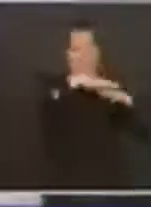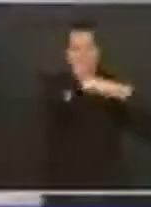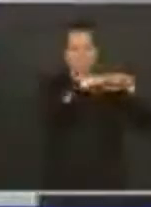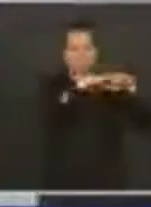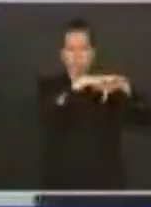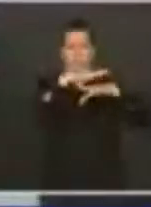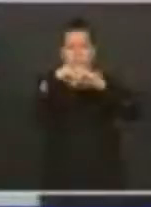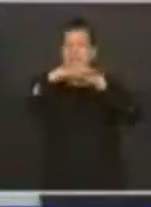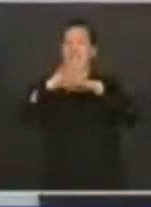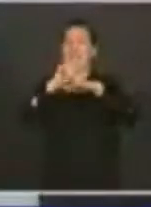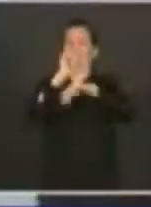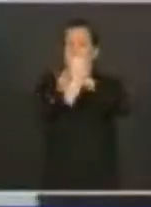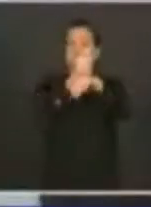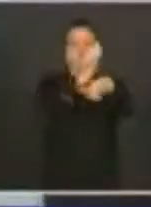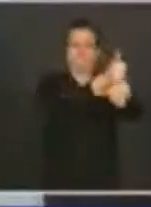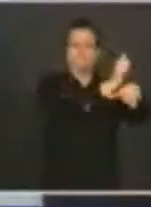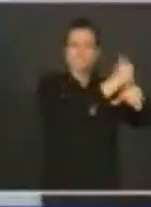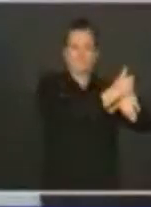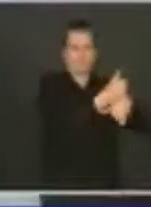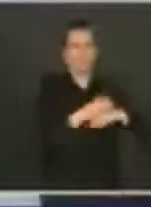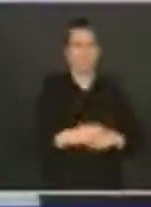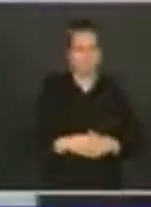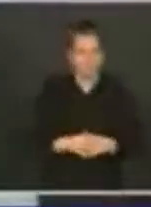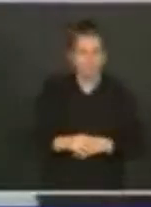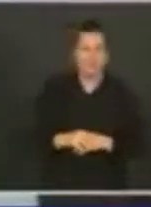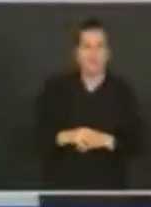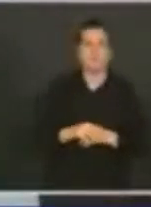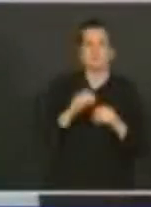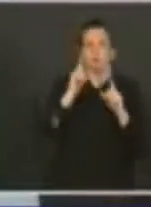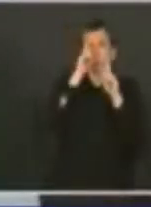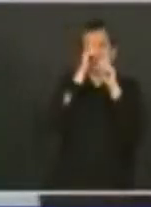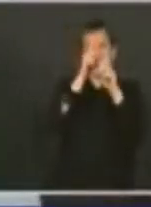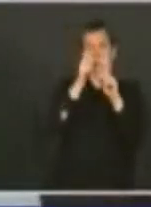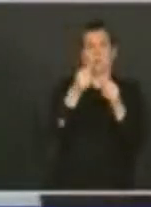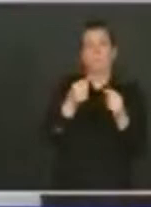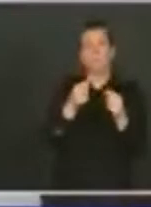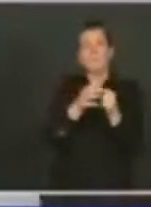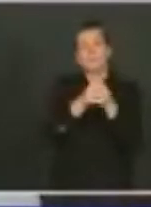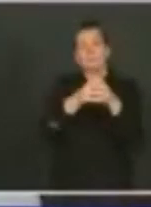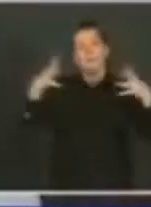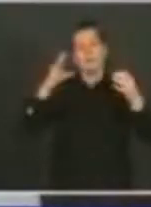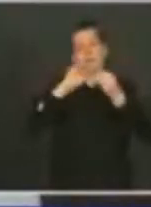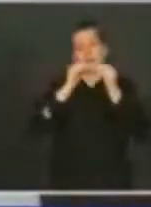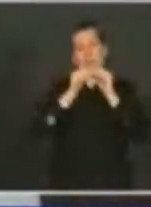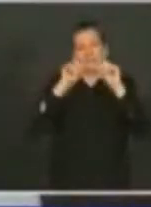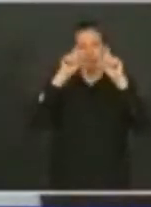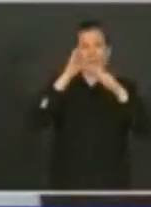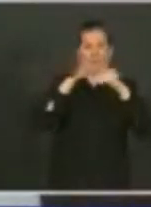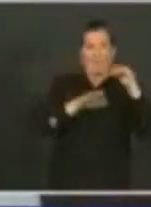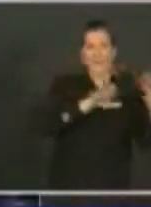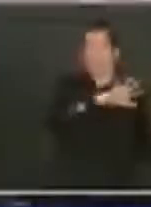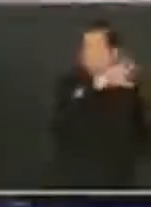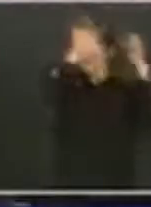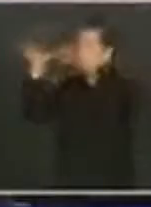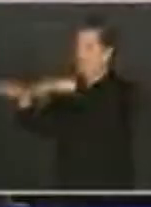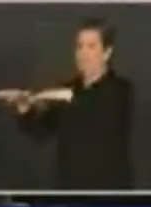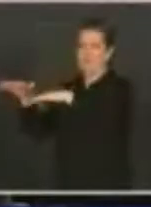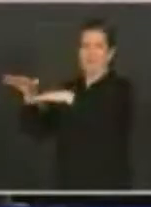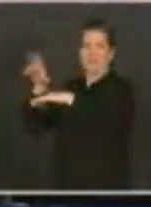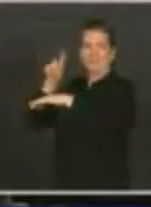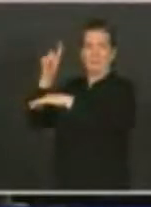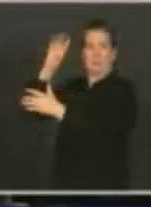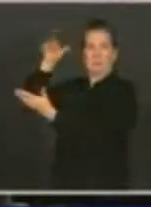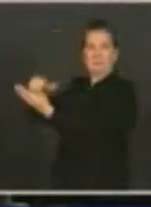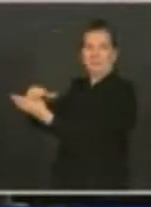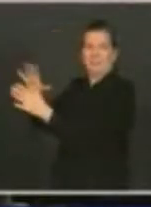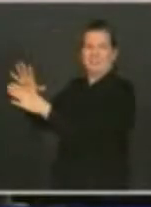focus on expanding the testing availability as it is. As for the spike in nursing homes, I know that the governor mentioned trying to